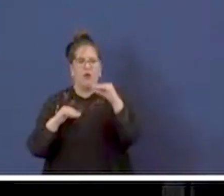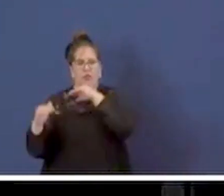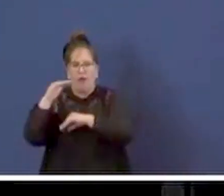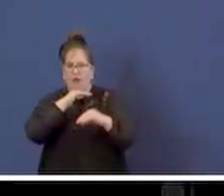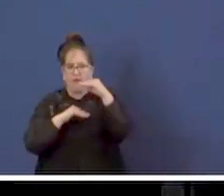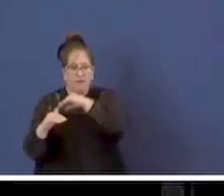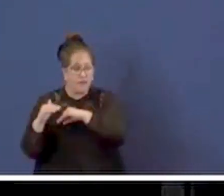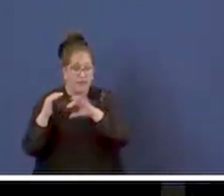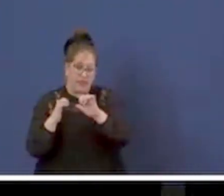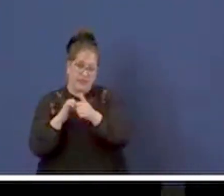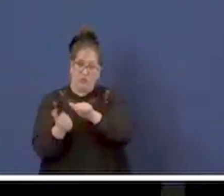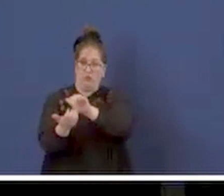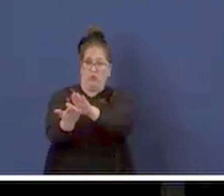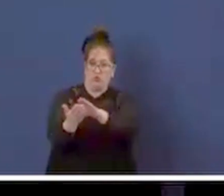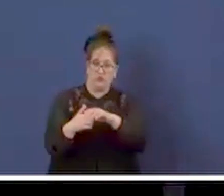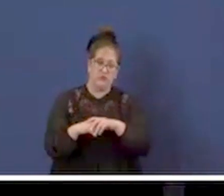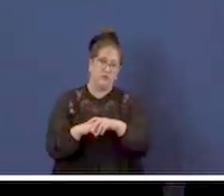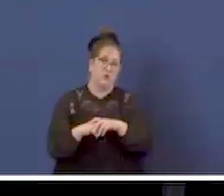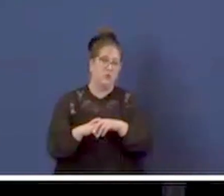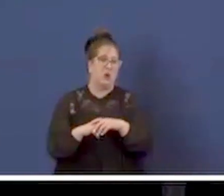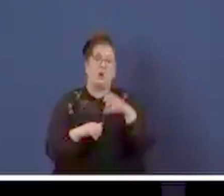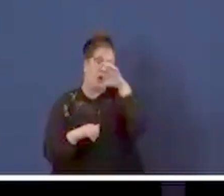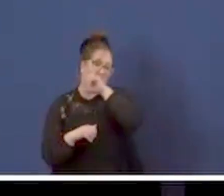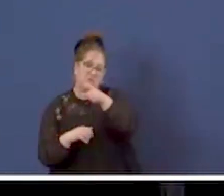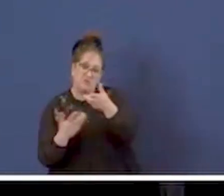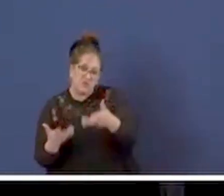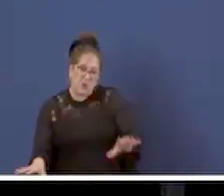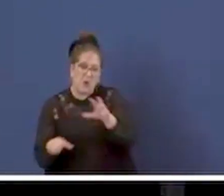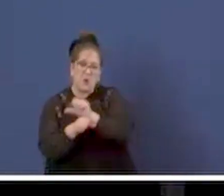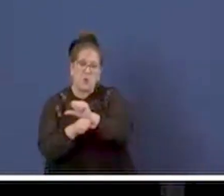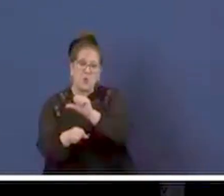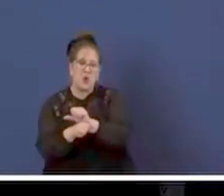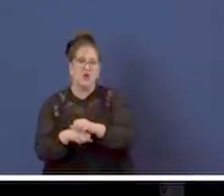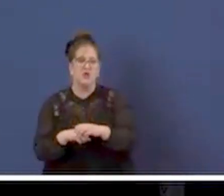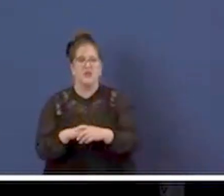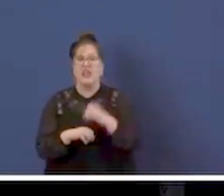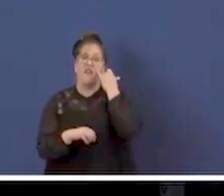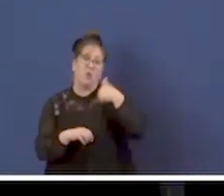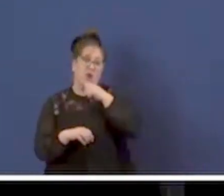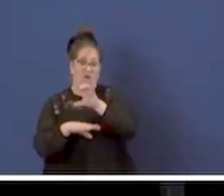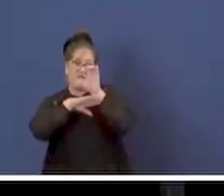way. We presume they don't want to work, that if we don't make them, they won't do that.